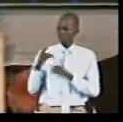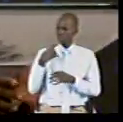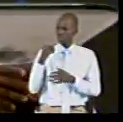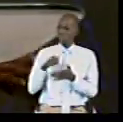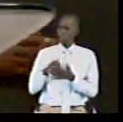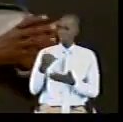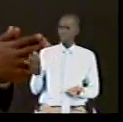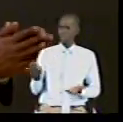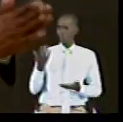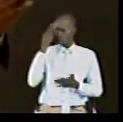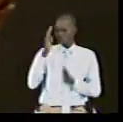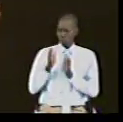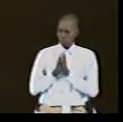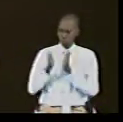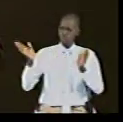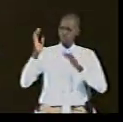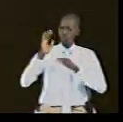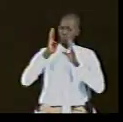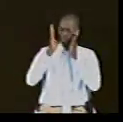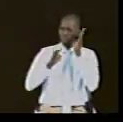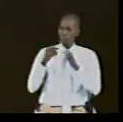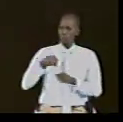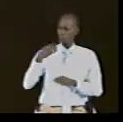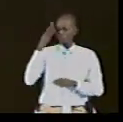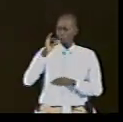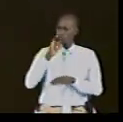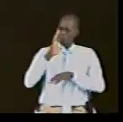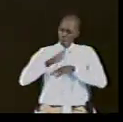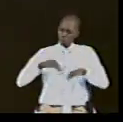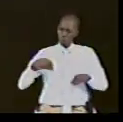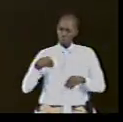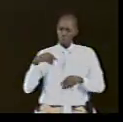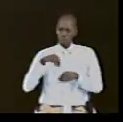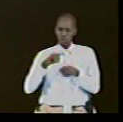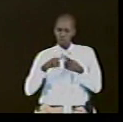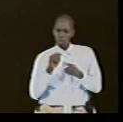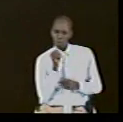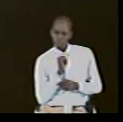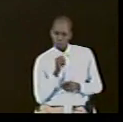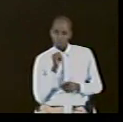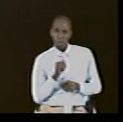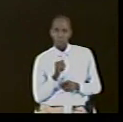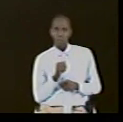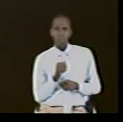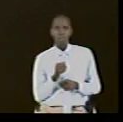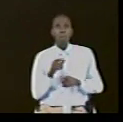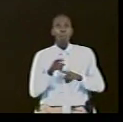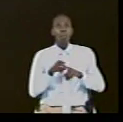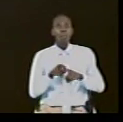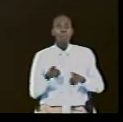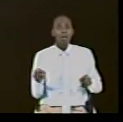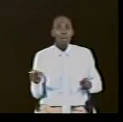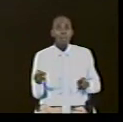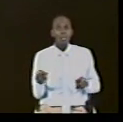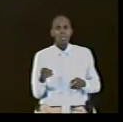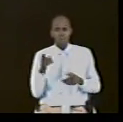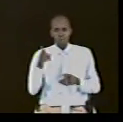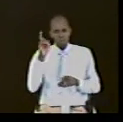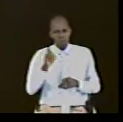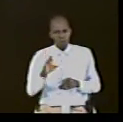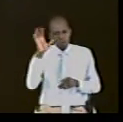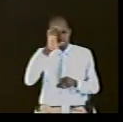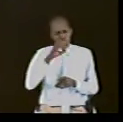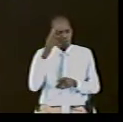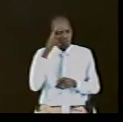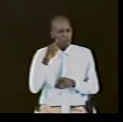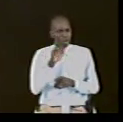private place and then tell me in such a nice way, in such a good